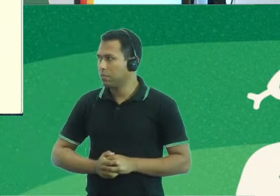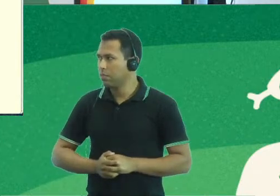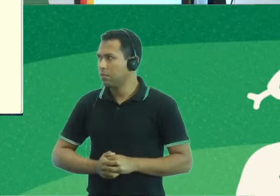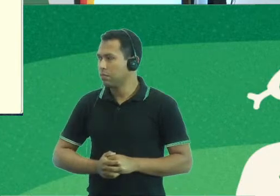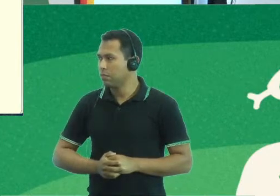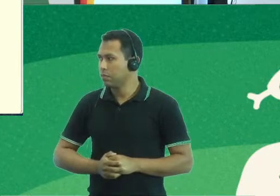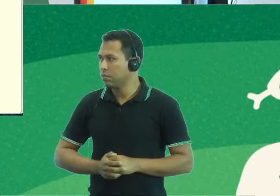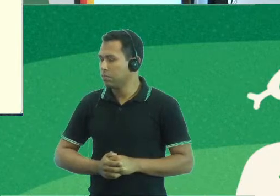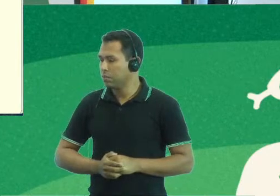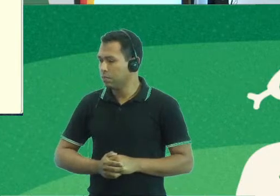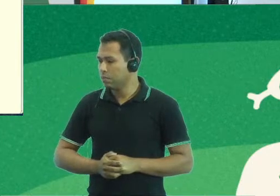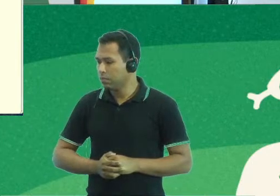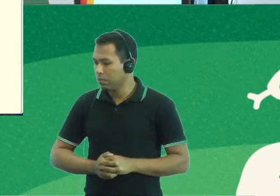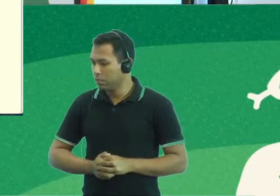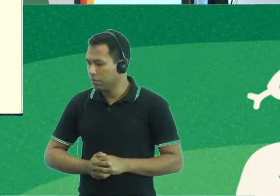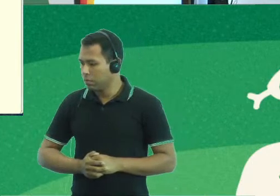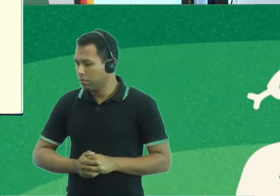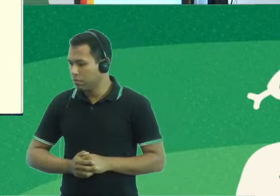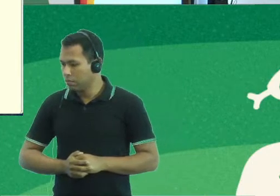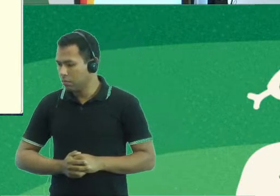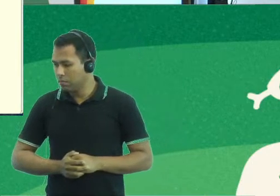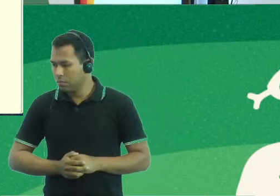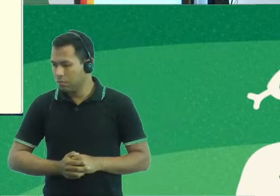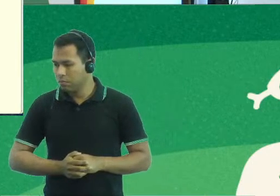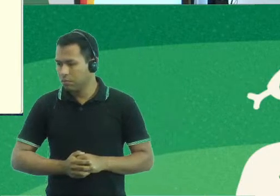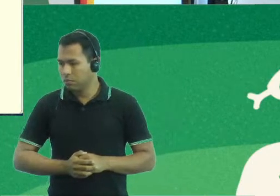Arrow object is not callable. Did I use arrow?